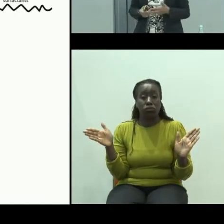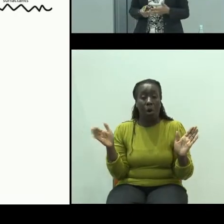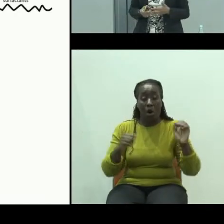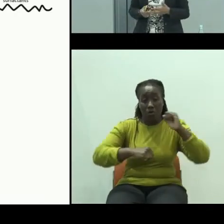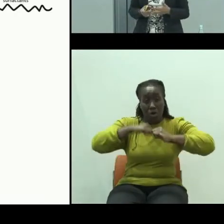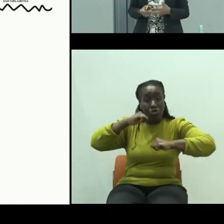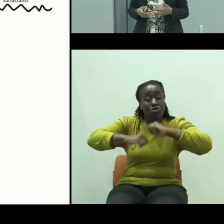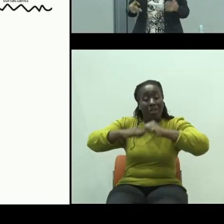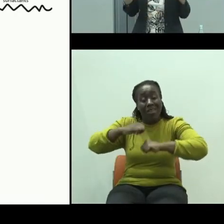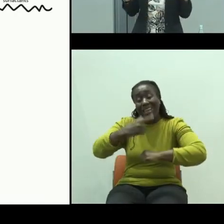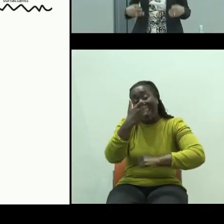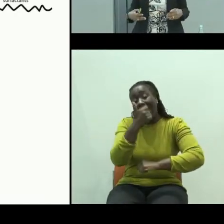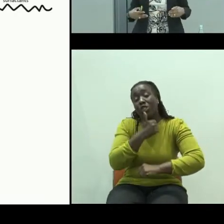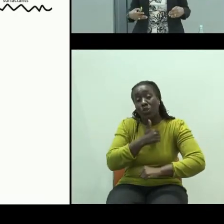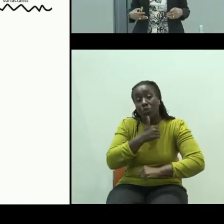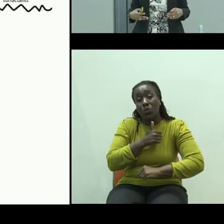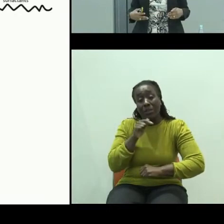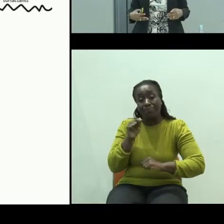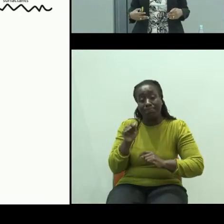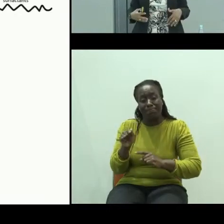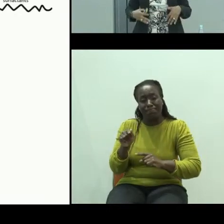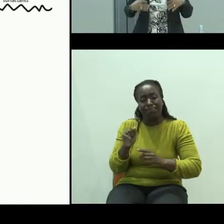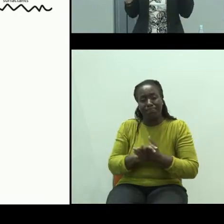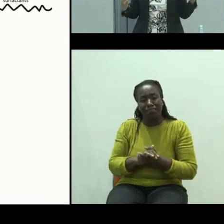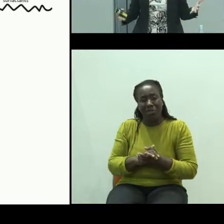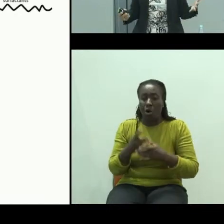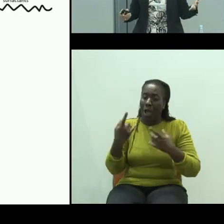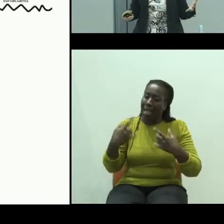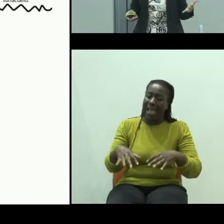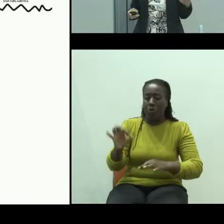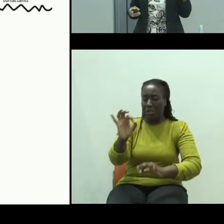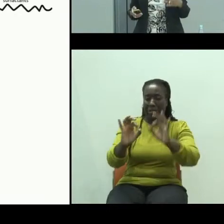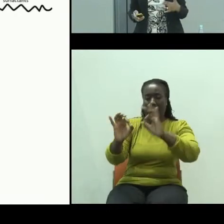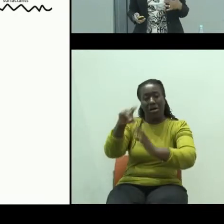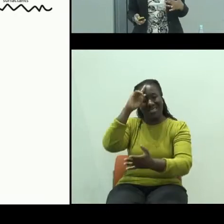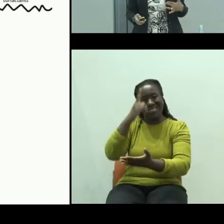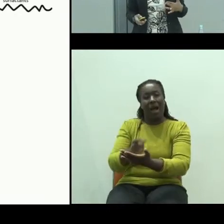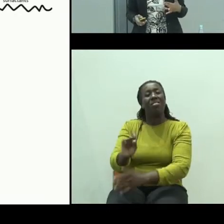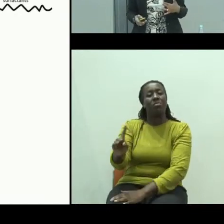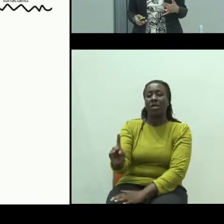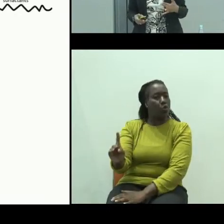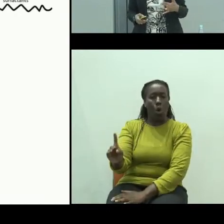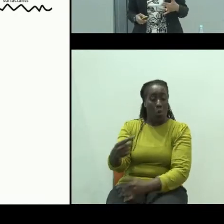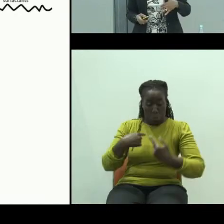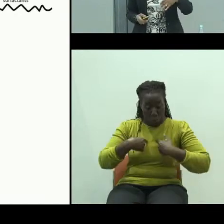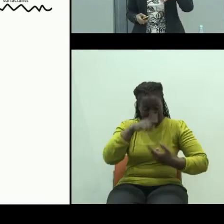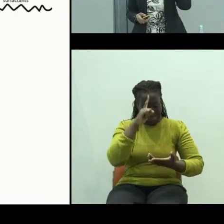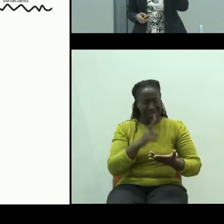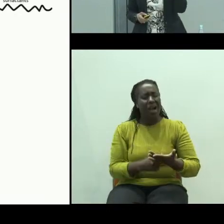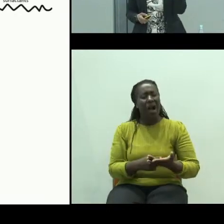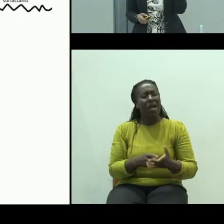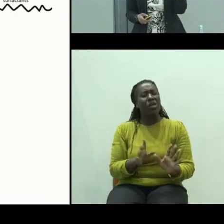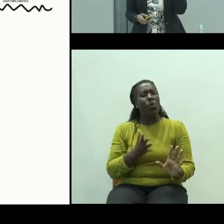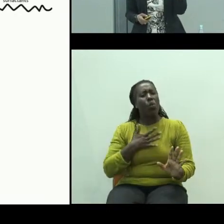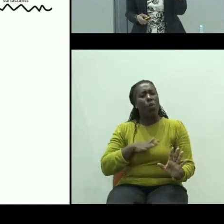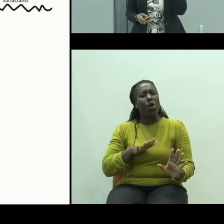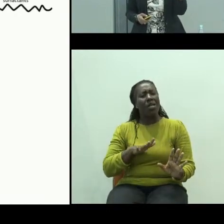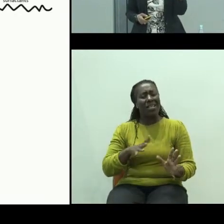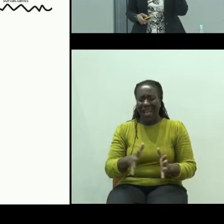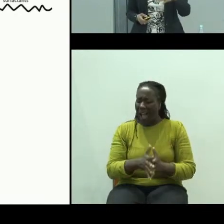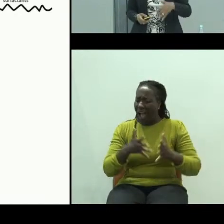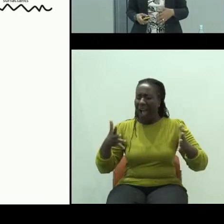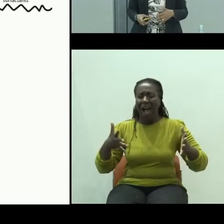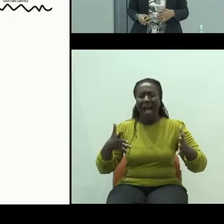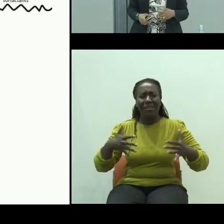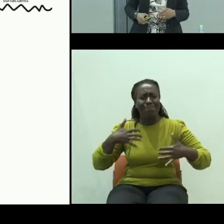that we can use. And in this case, rather than letting the cell decide, we decided we wanted something that had a very high dynamic